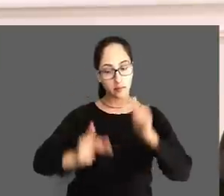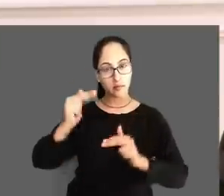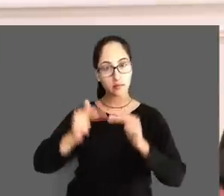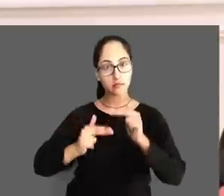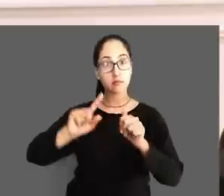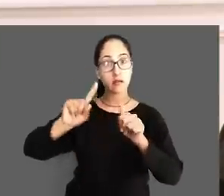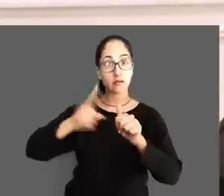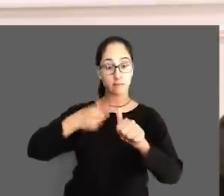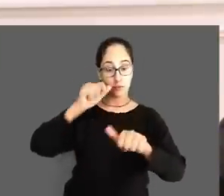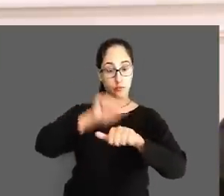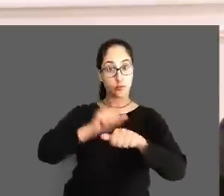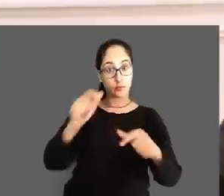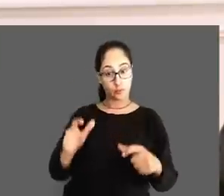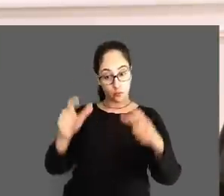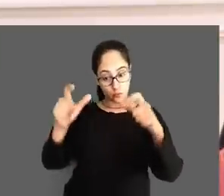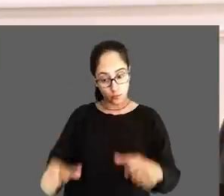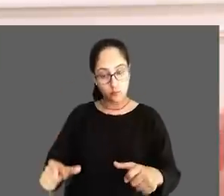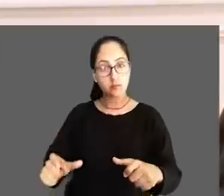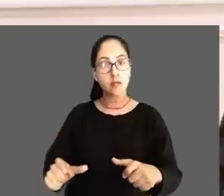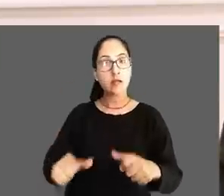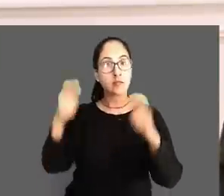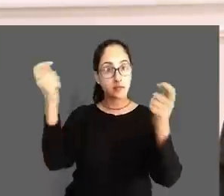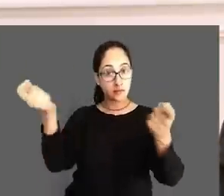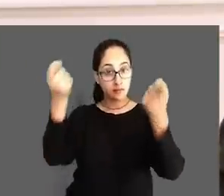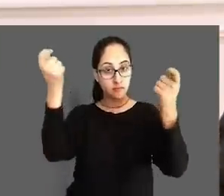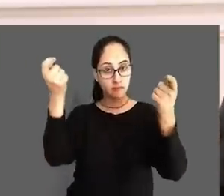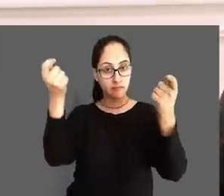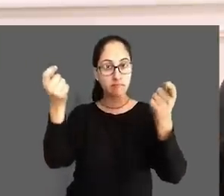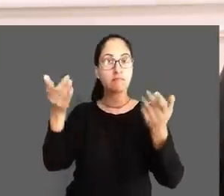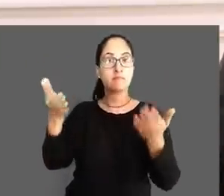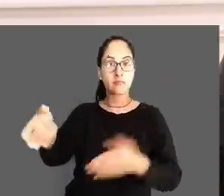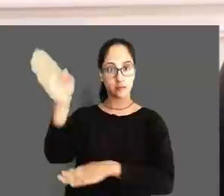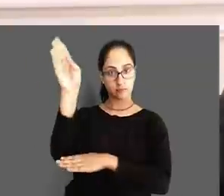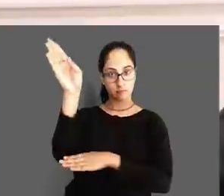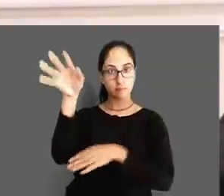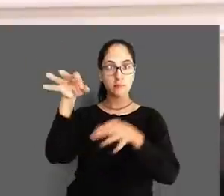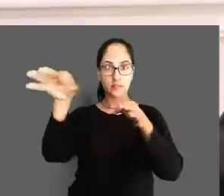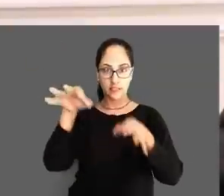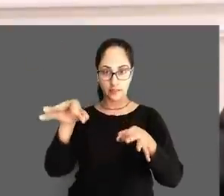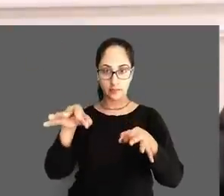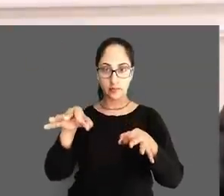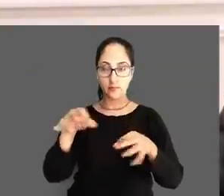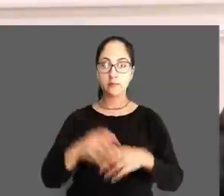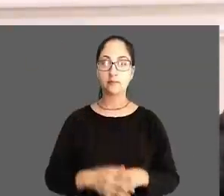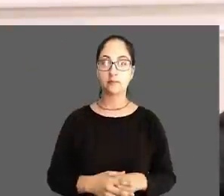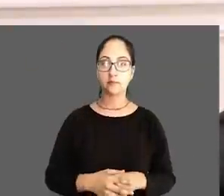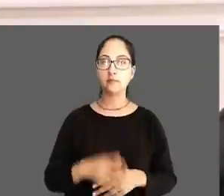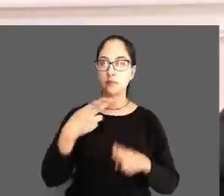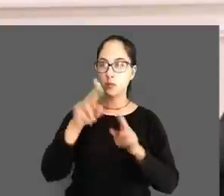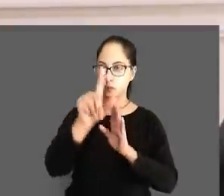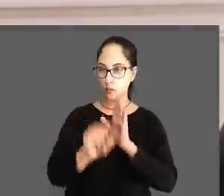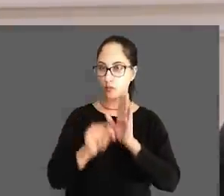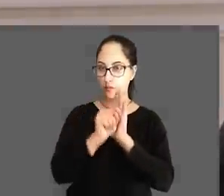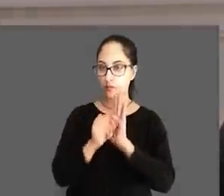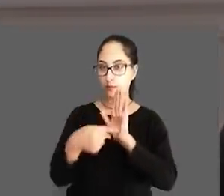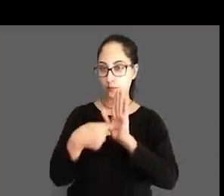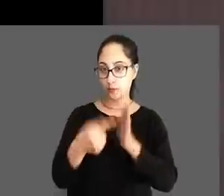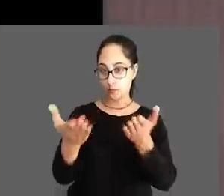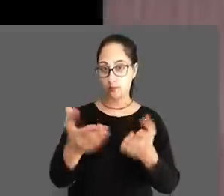a Jamaat Khana or openings of Ismaili centers. So let's take a look at one of those clips right now.